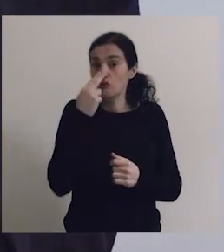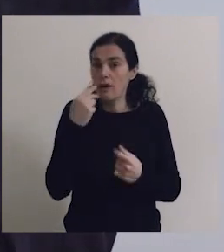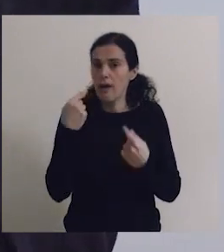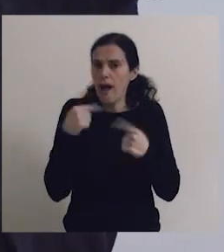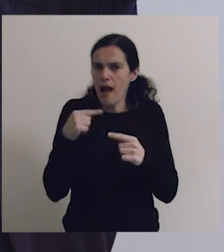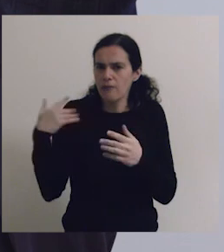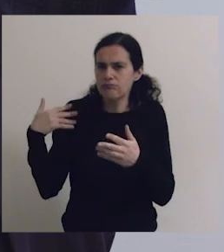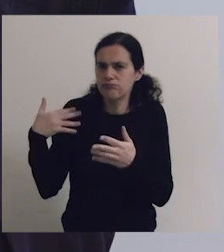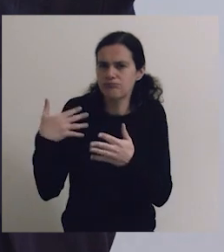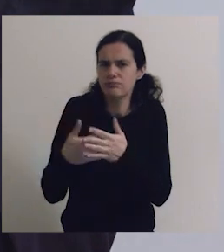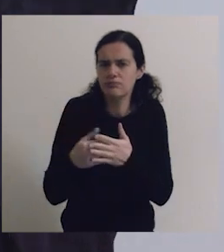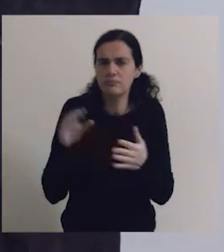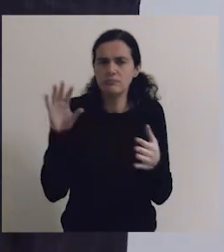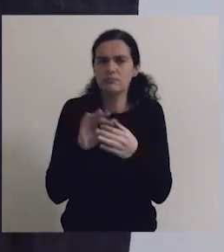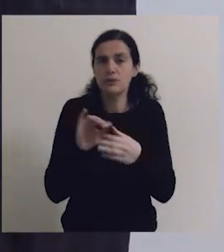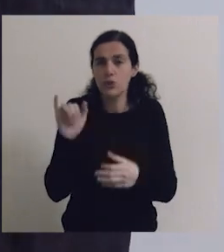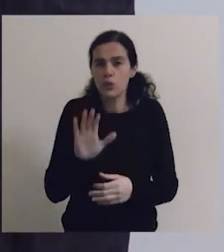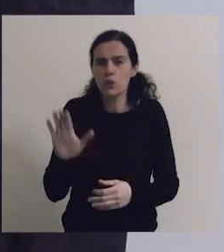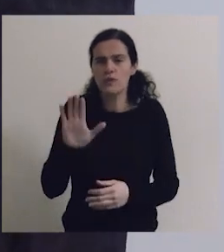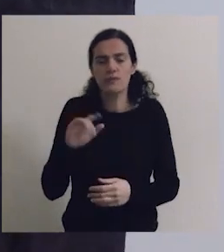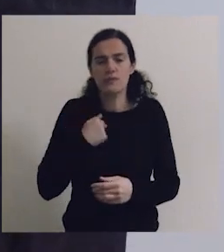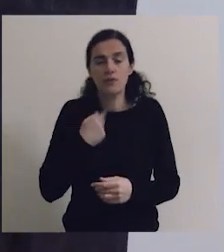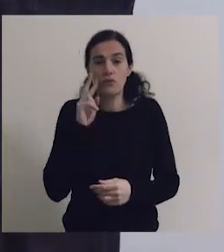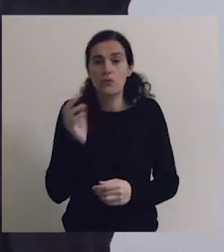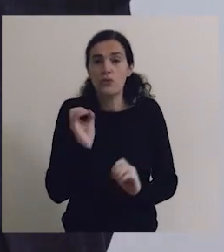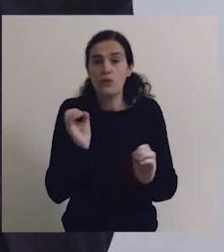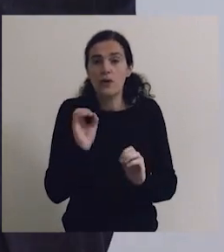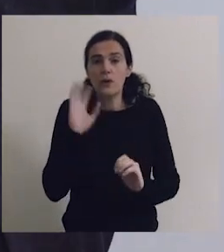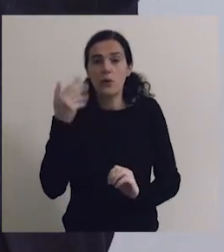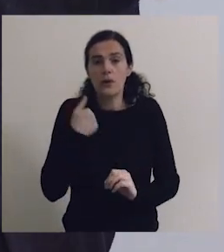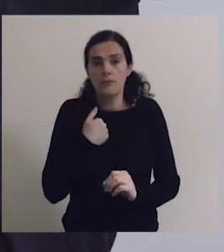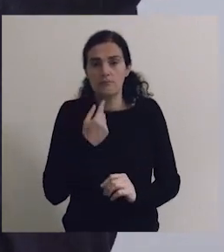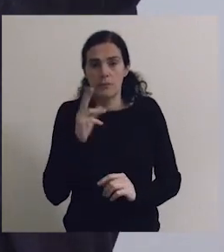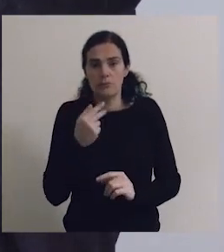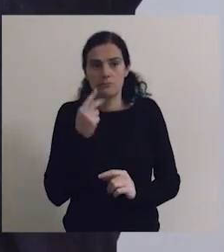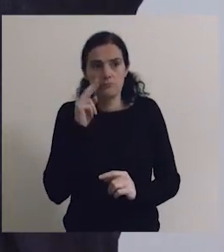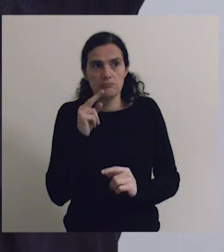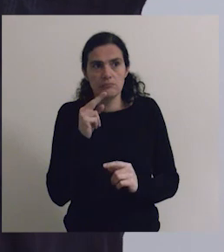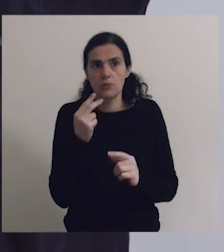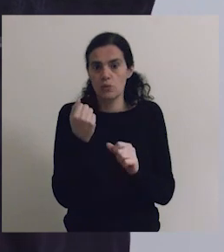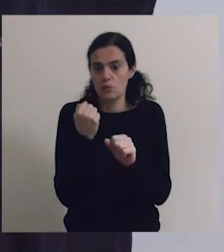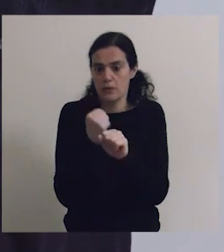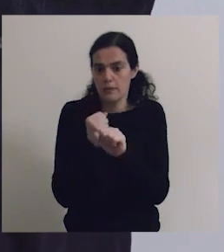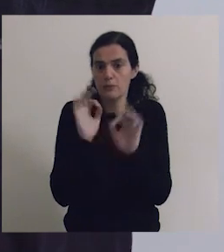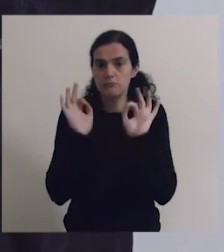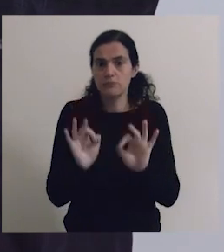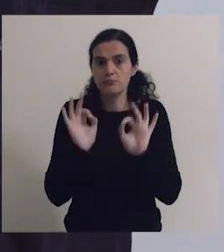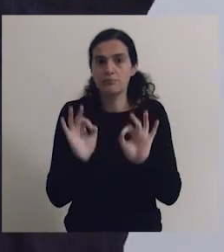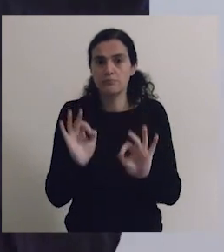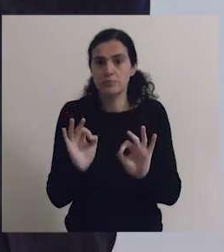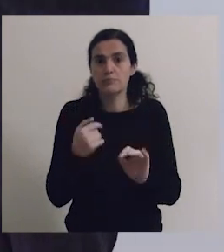an entire history, an iconography that we never see when we are in front of the finished